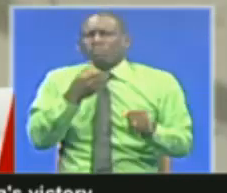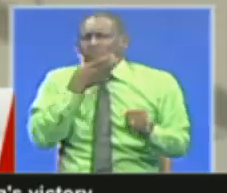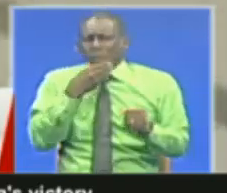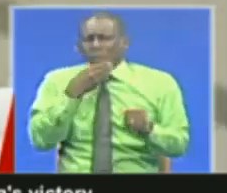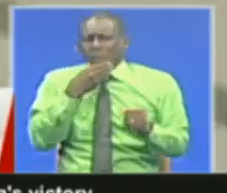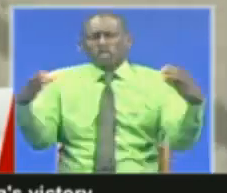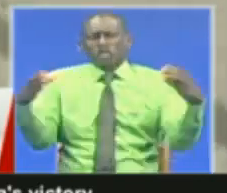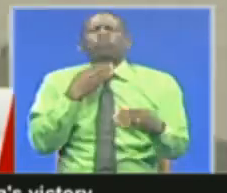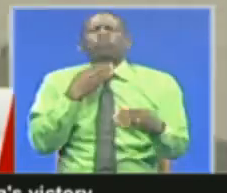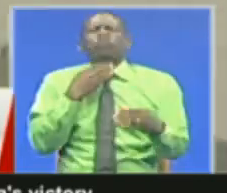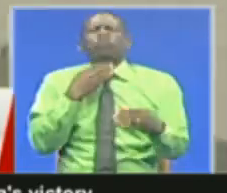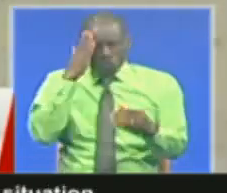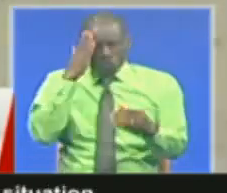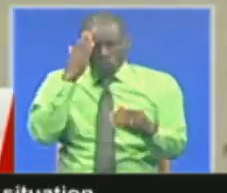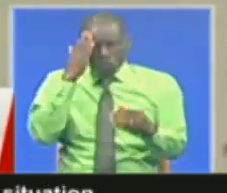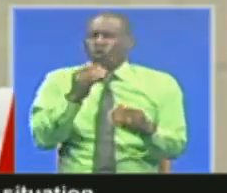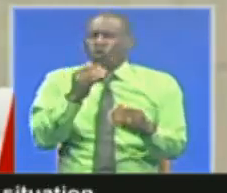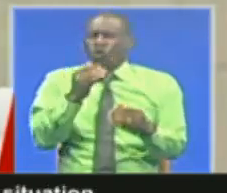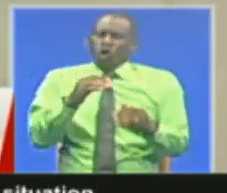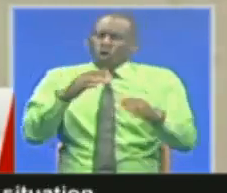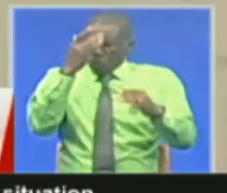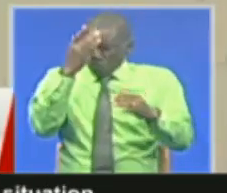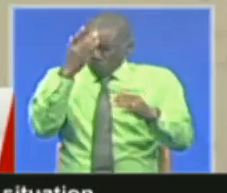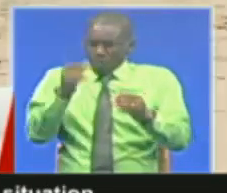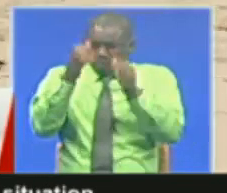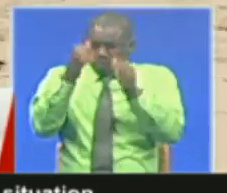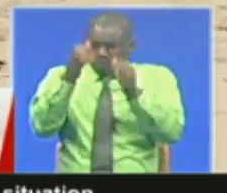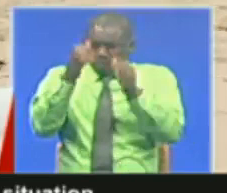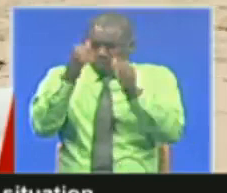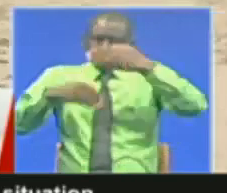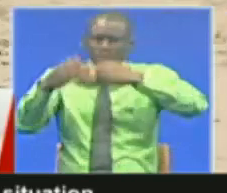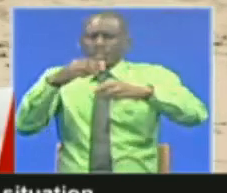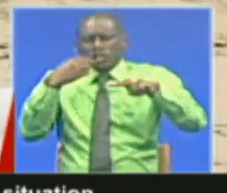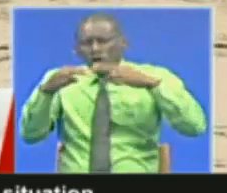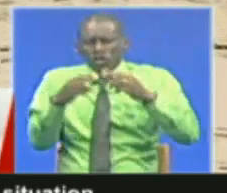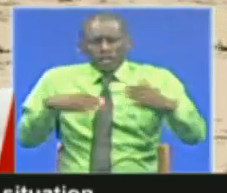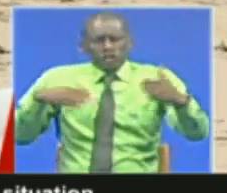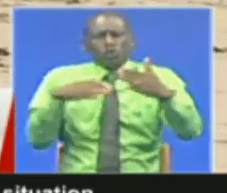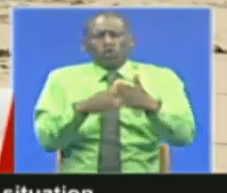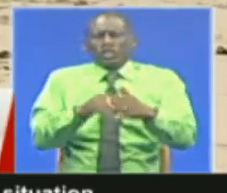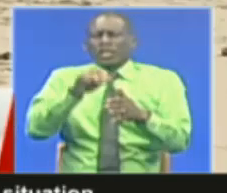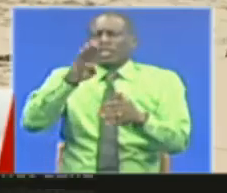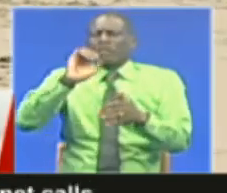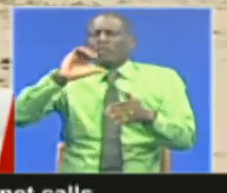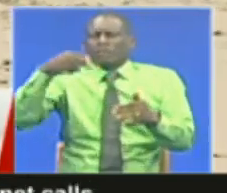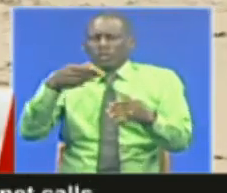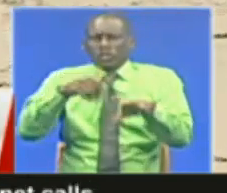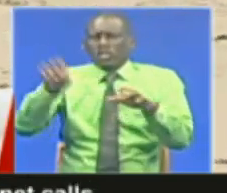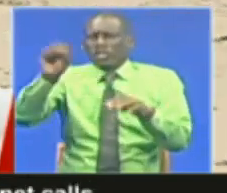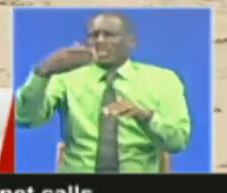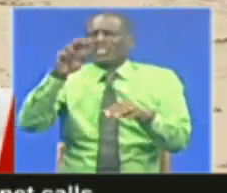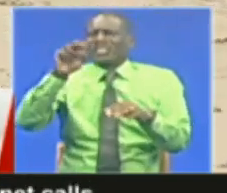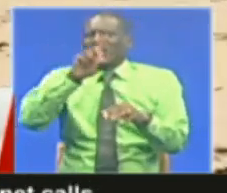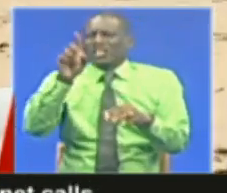was seeking answers on why the construction of a hotel had led to the closing off of part of the beach in Shanzu area that many residents